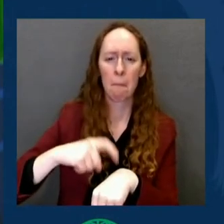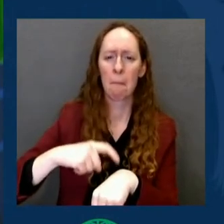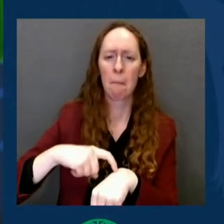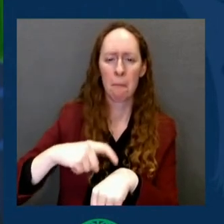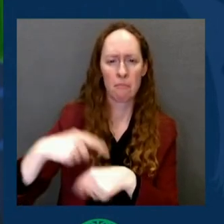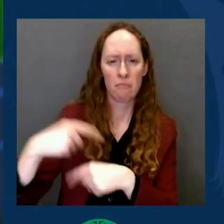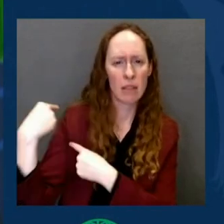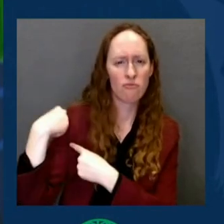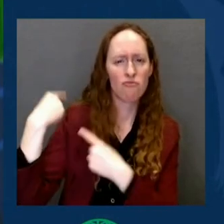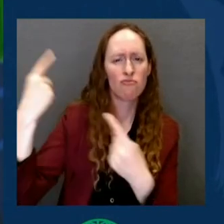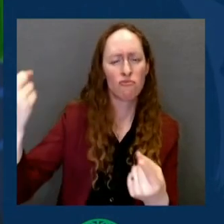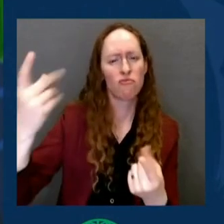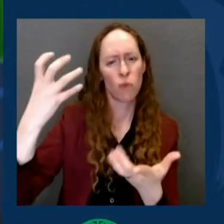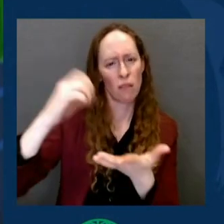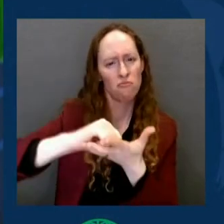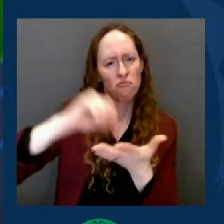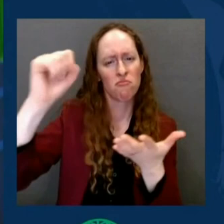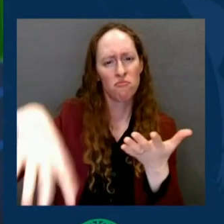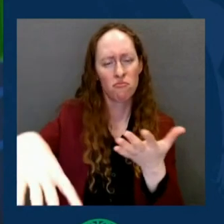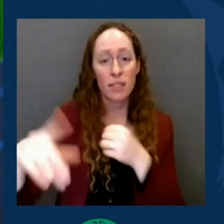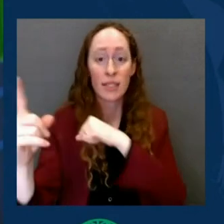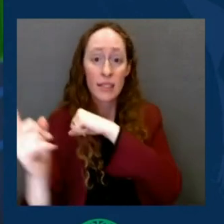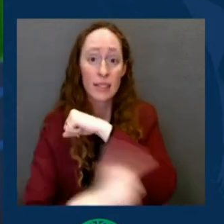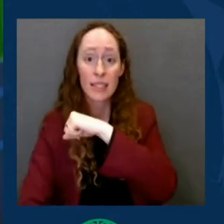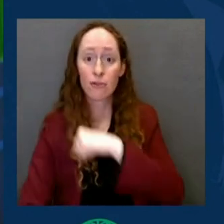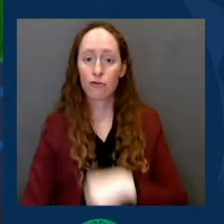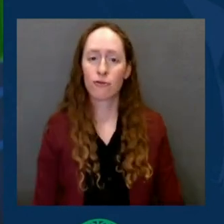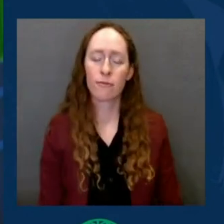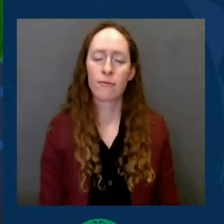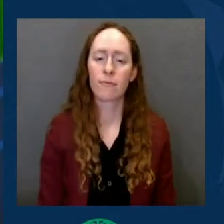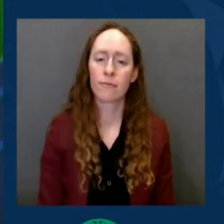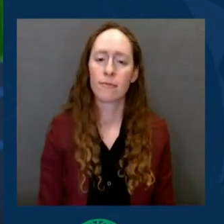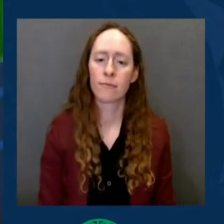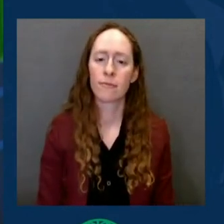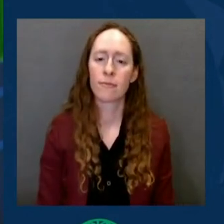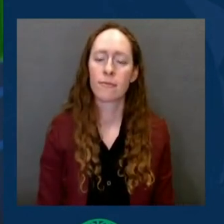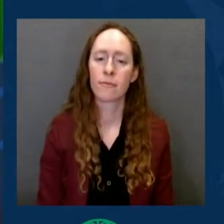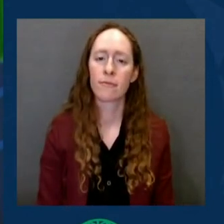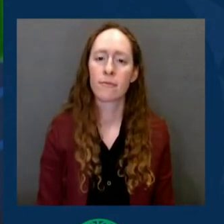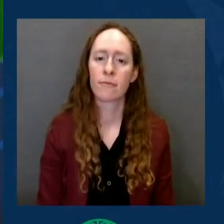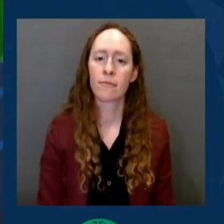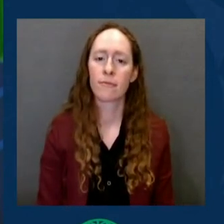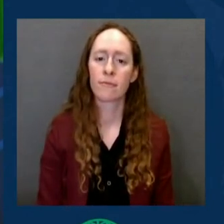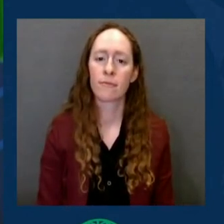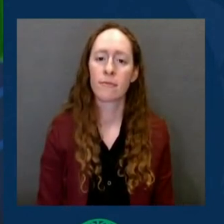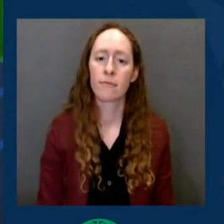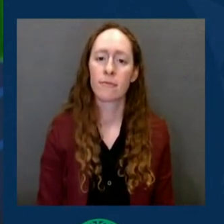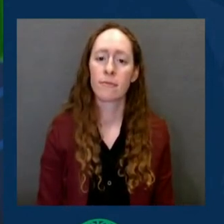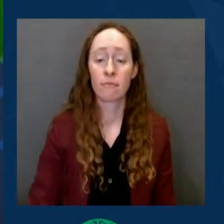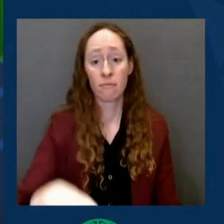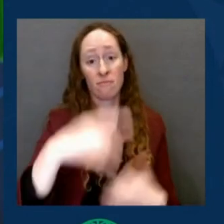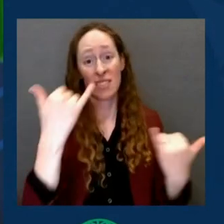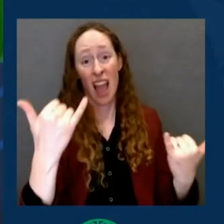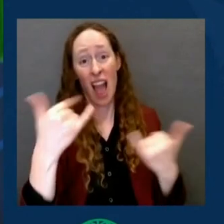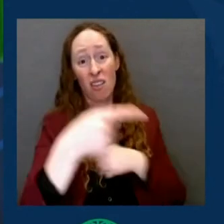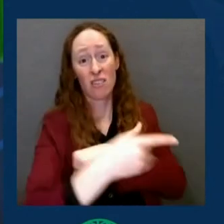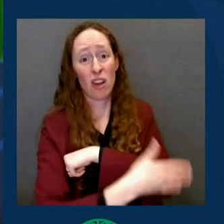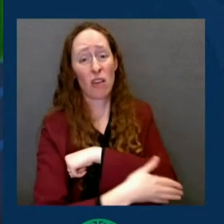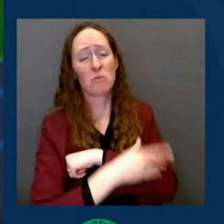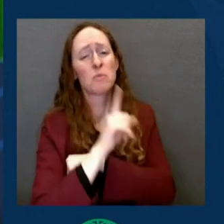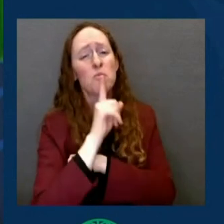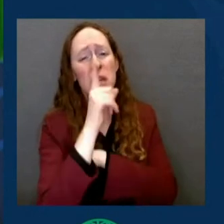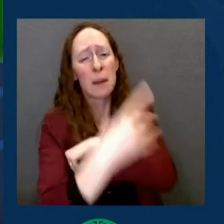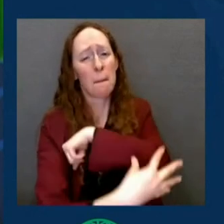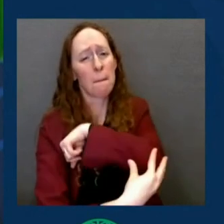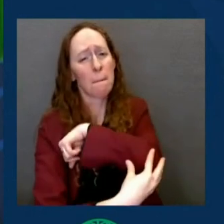to fight efficiently against underdevelopment and poverty. In the name of my colleagues, I must